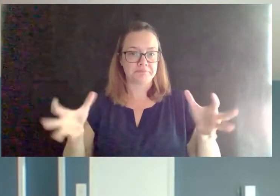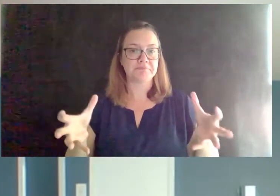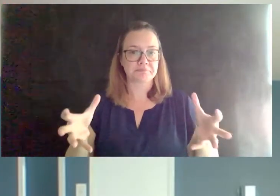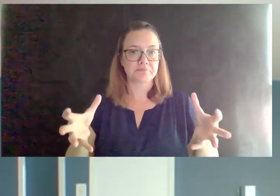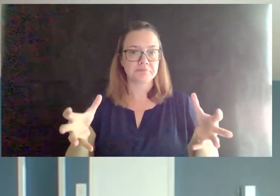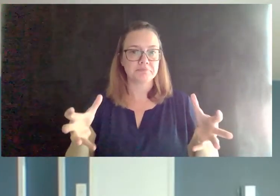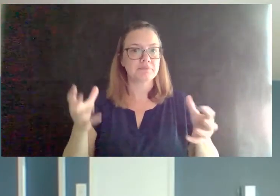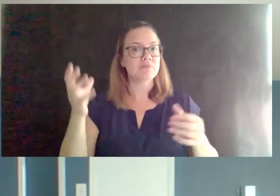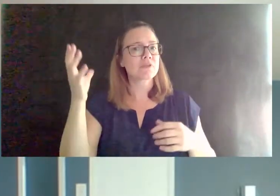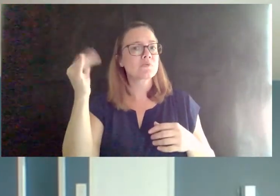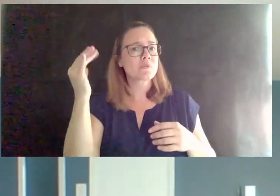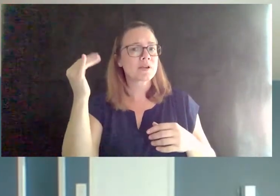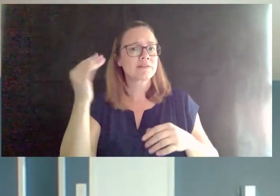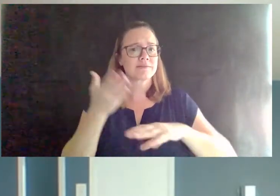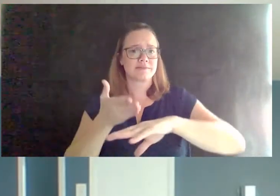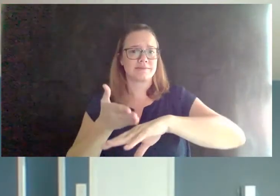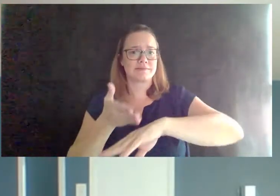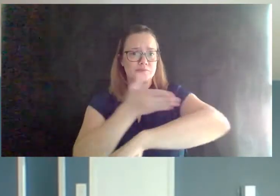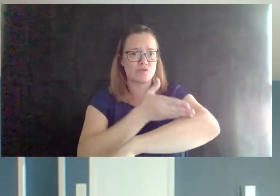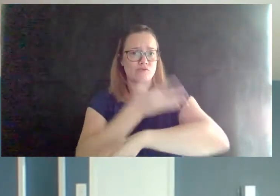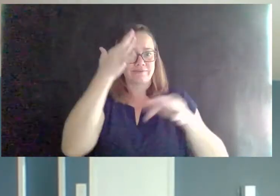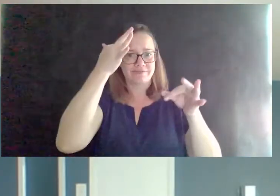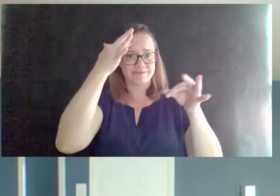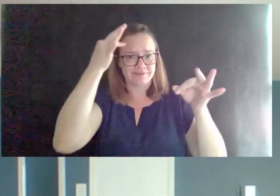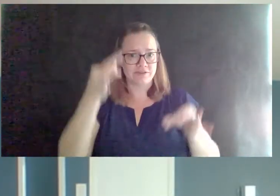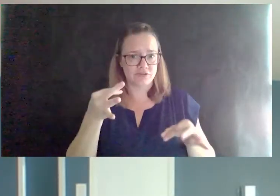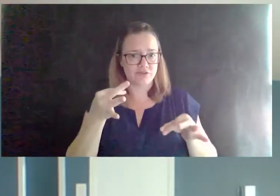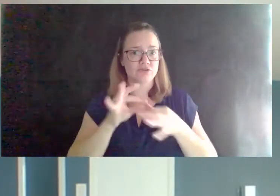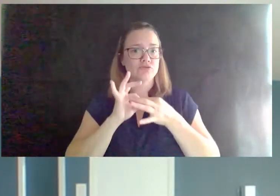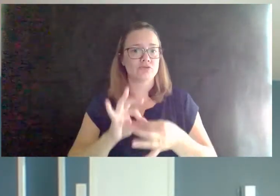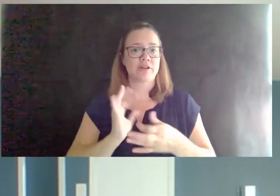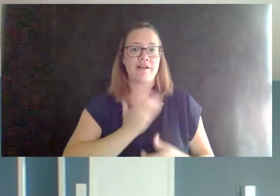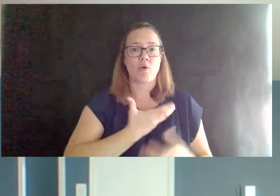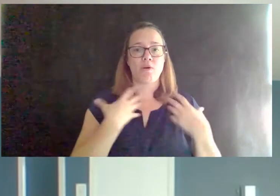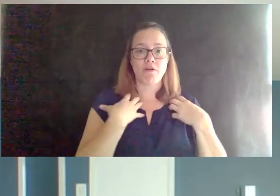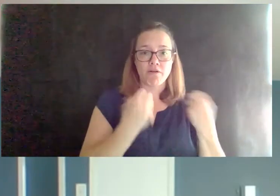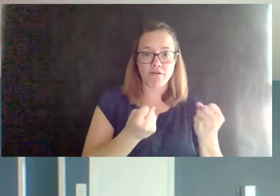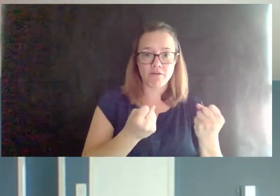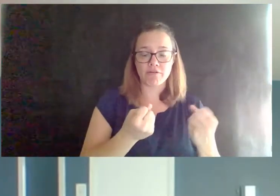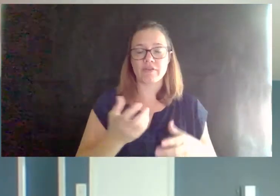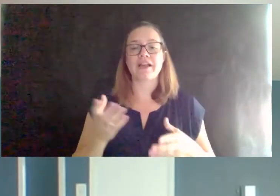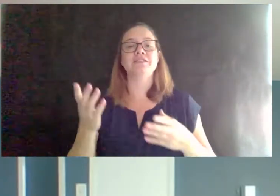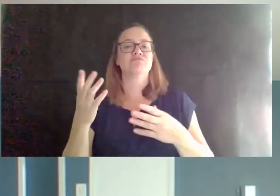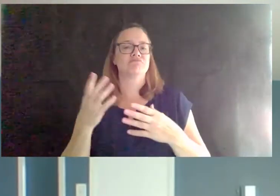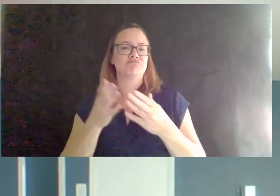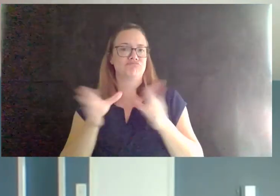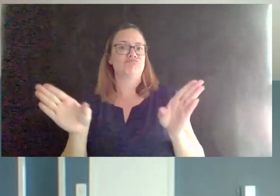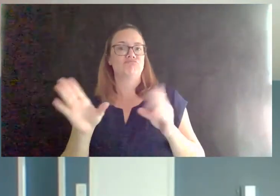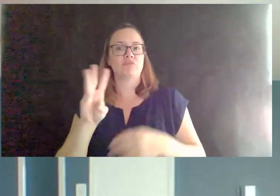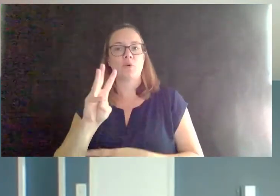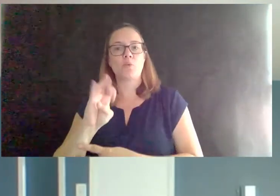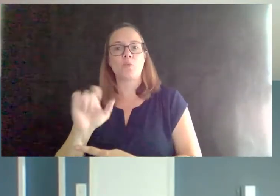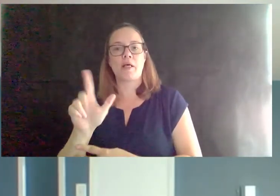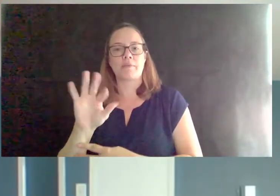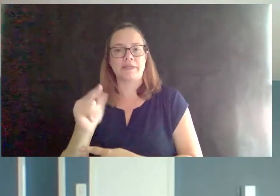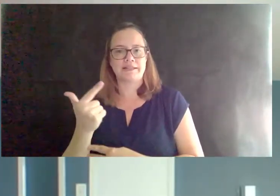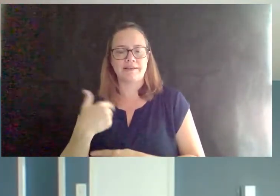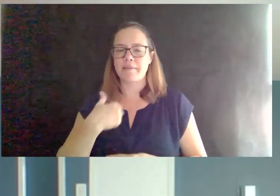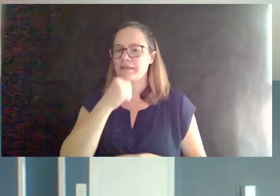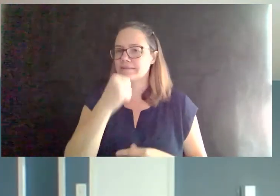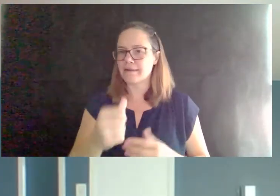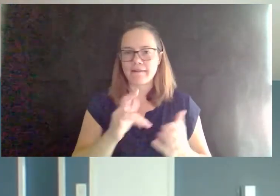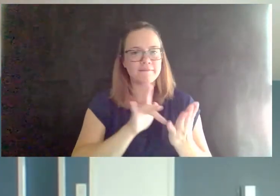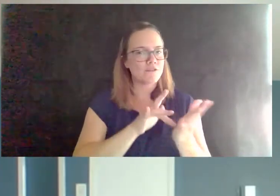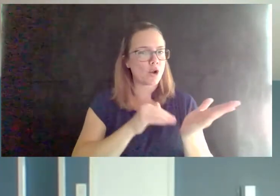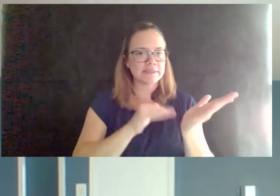population so we can better make decisions about our health and overall well-being. So I'm not a